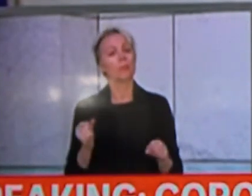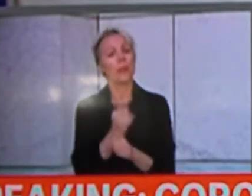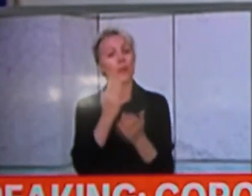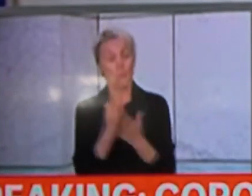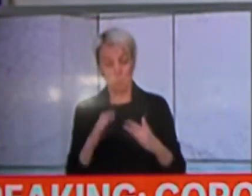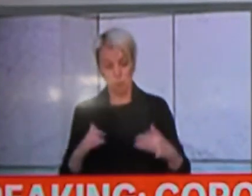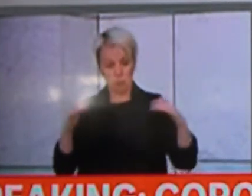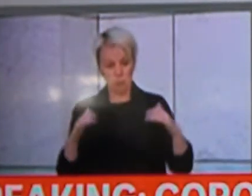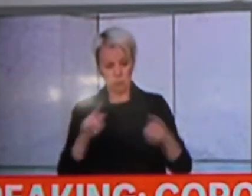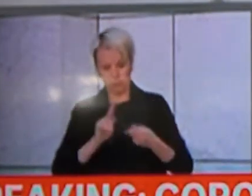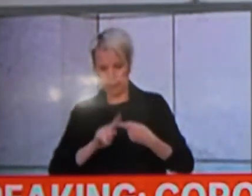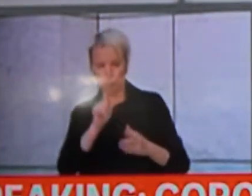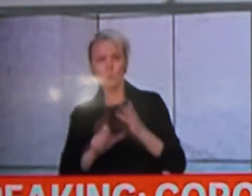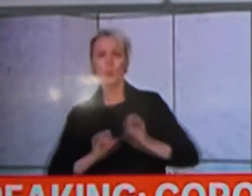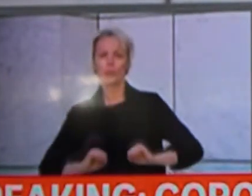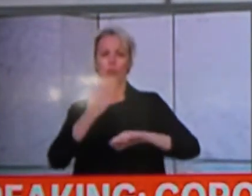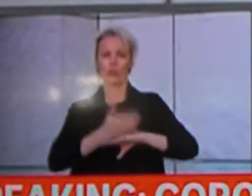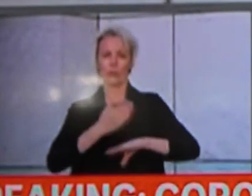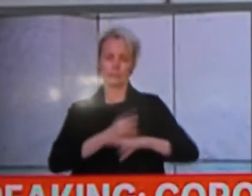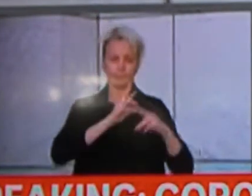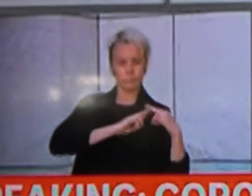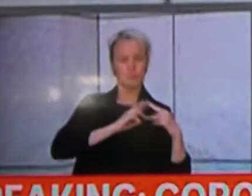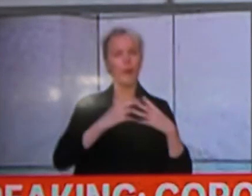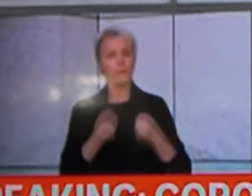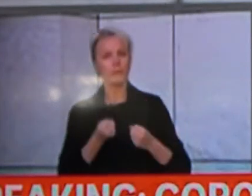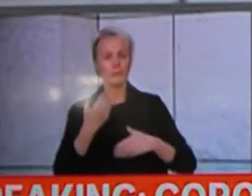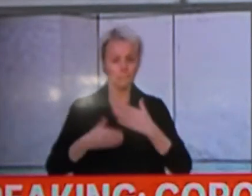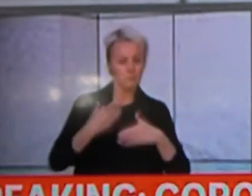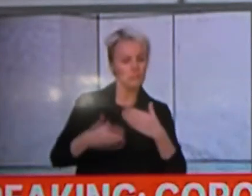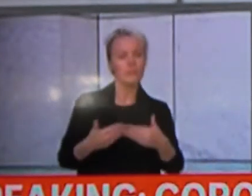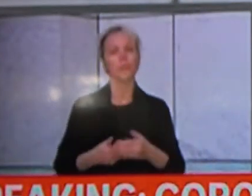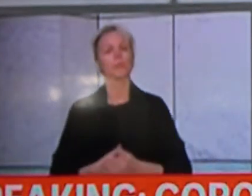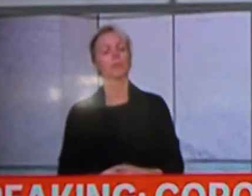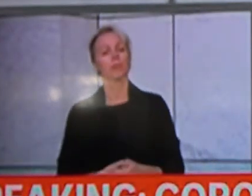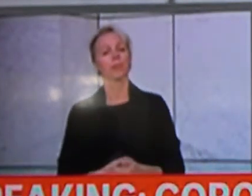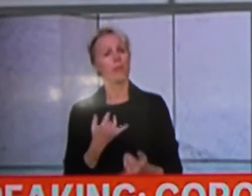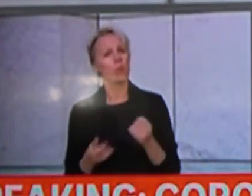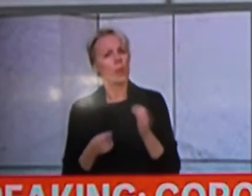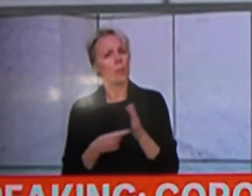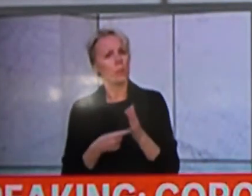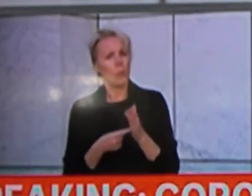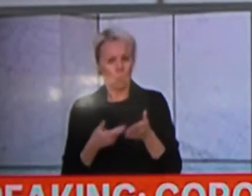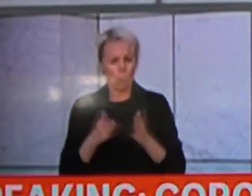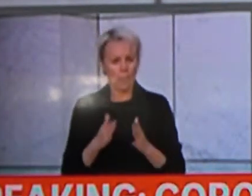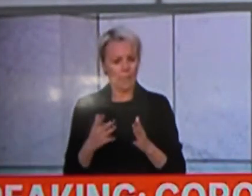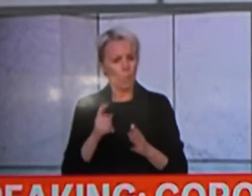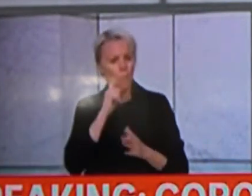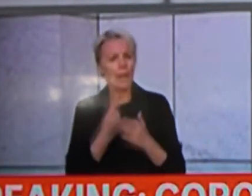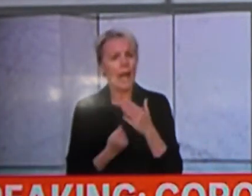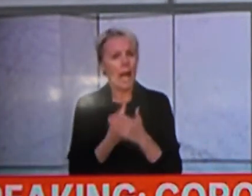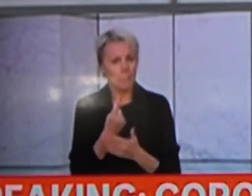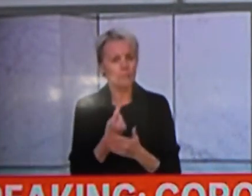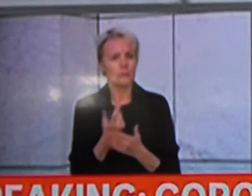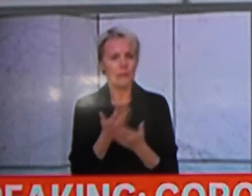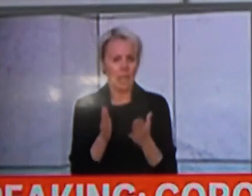still has to do its job, and there are important ways that needs to take place in the chamber on the presentations